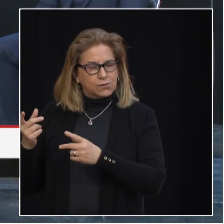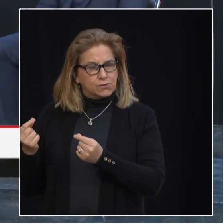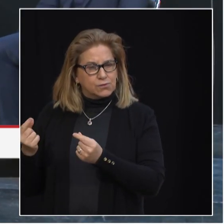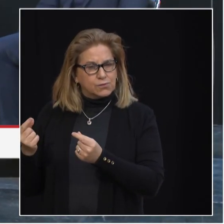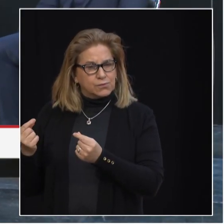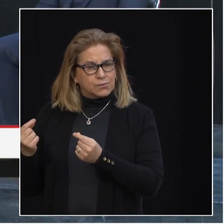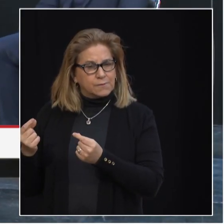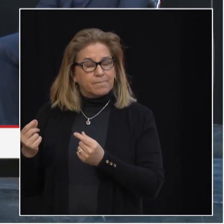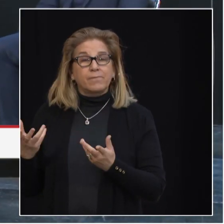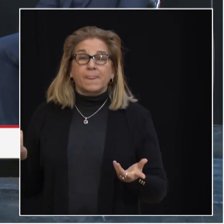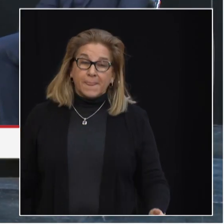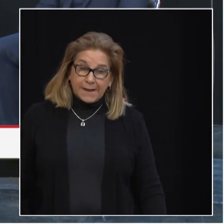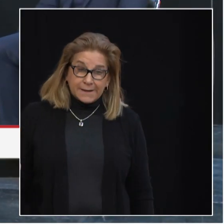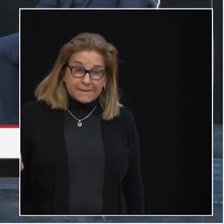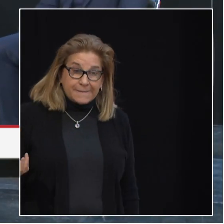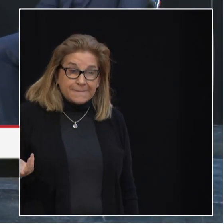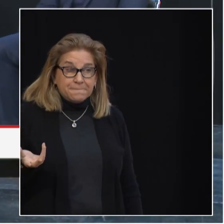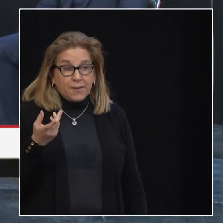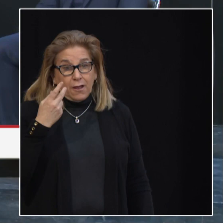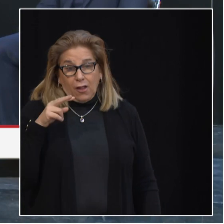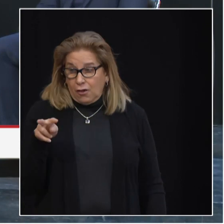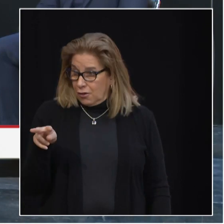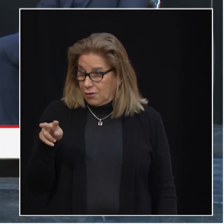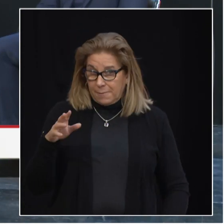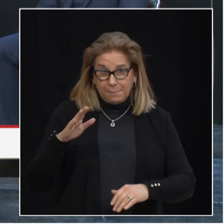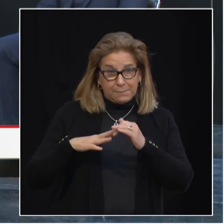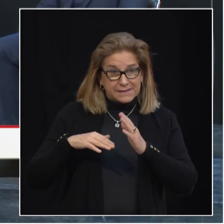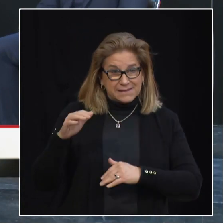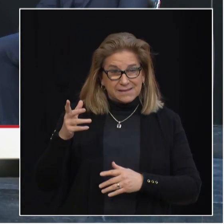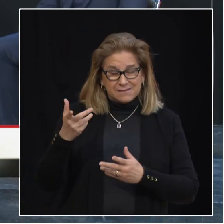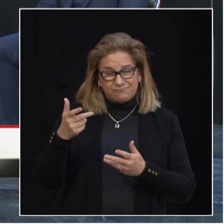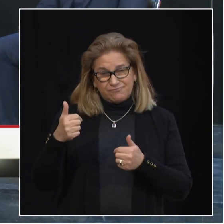residential downtown is one way we can kind of restore vibrancy to the city.